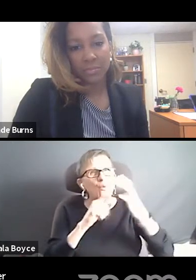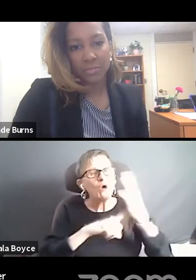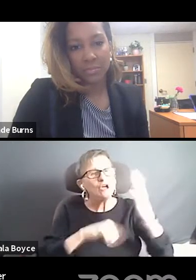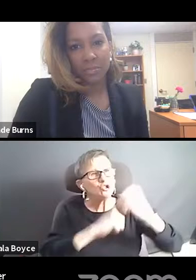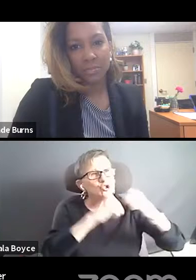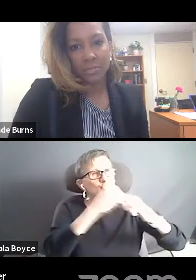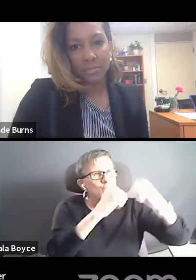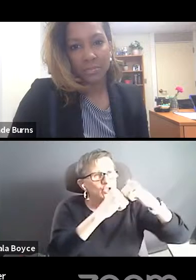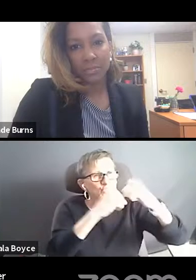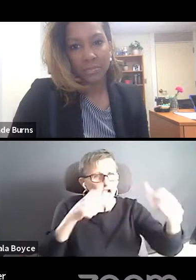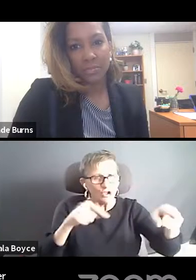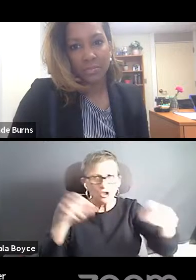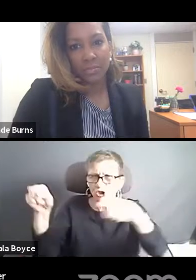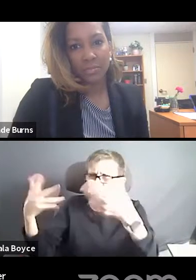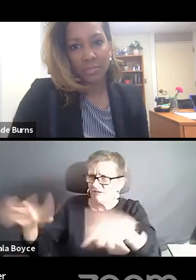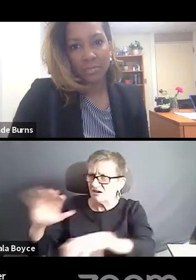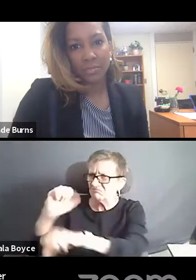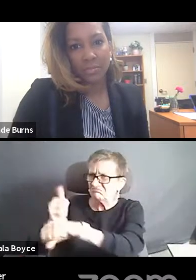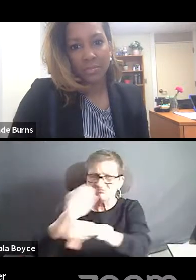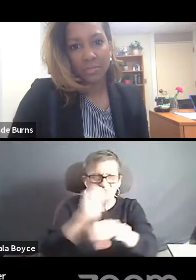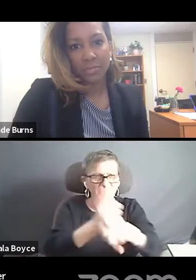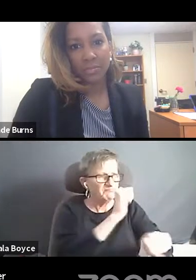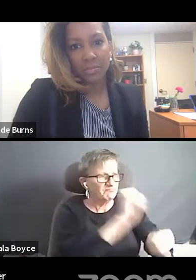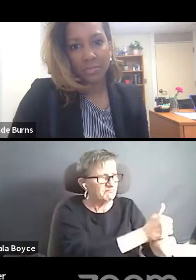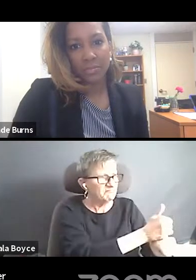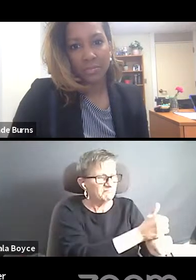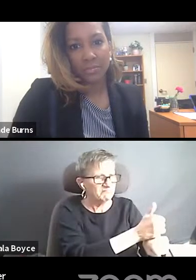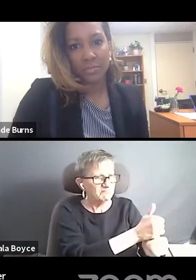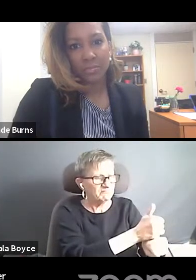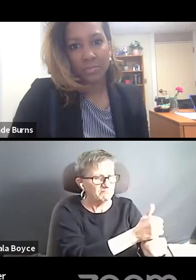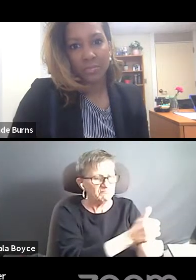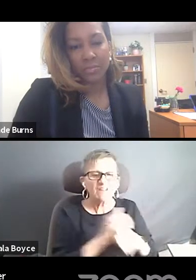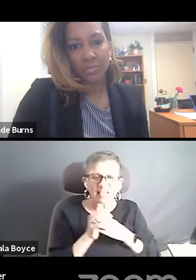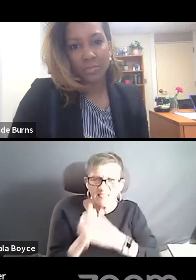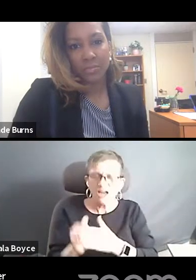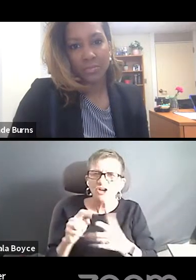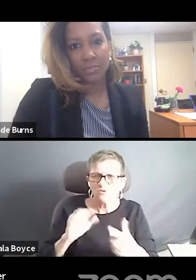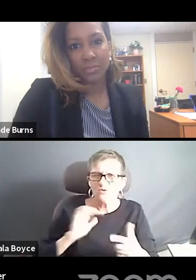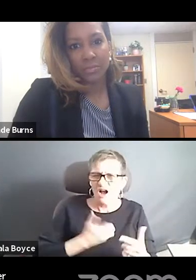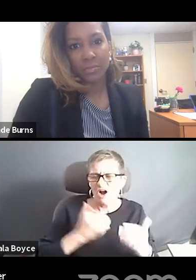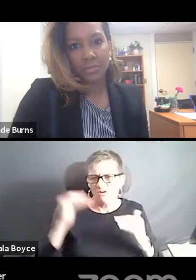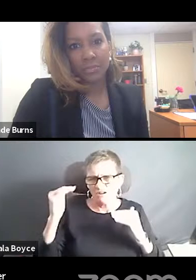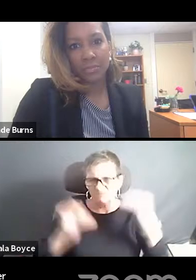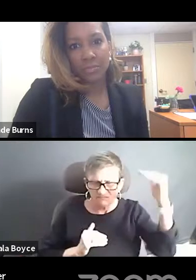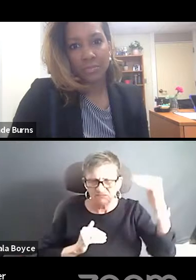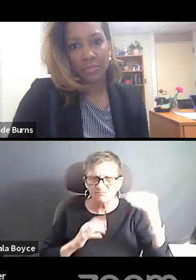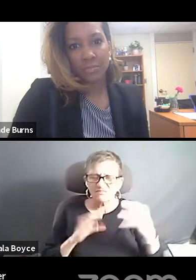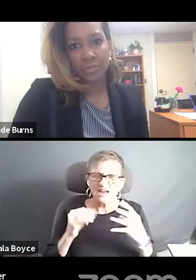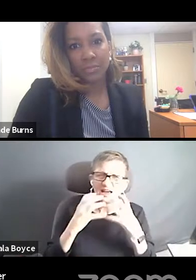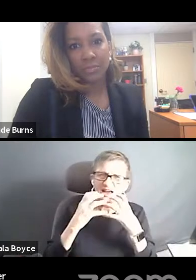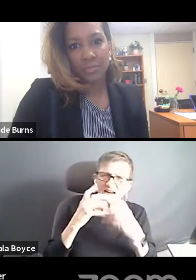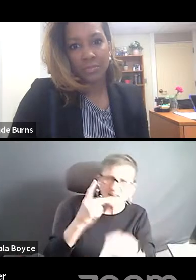been created that have led to our differences in care and access.